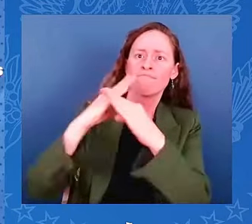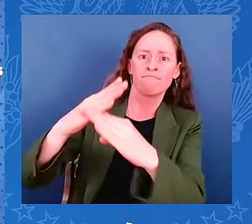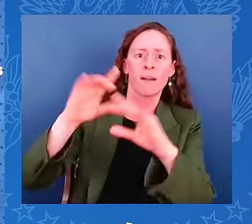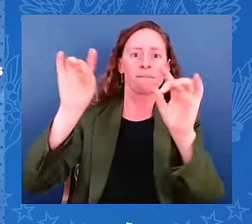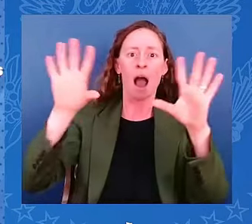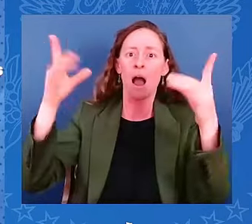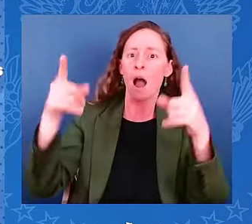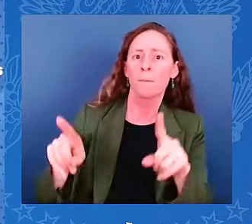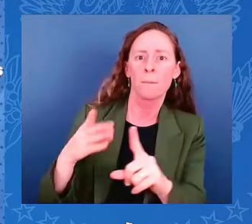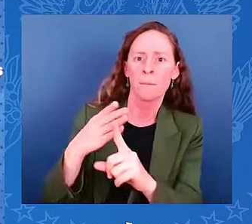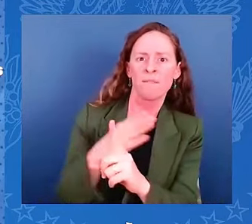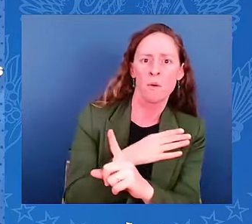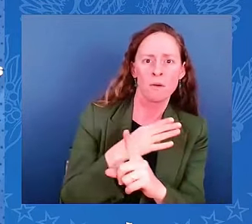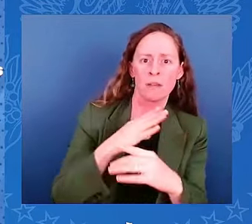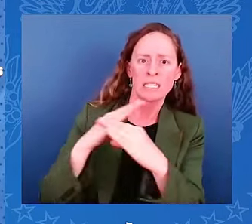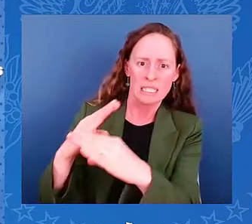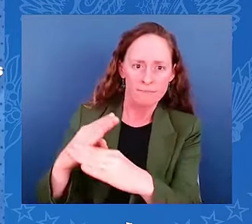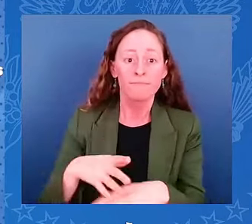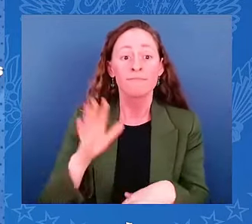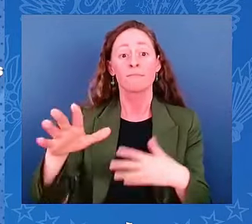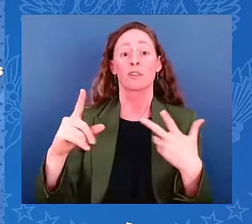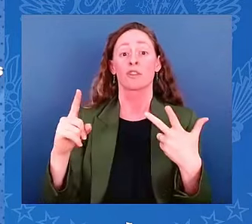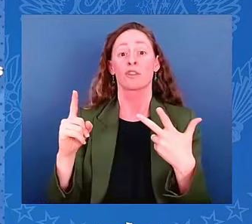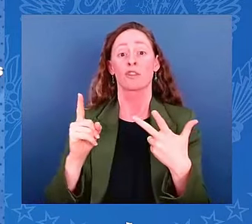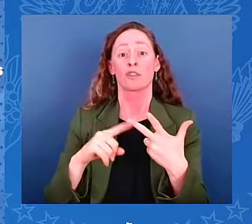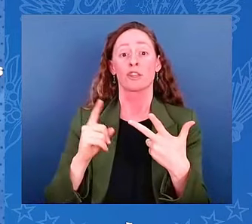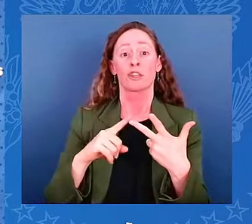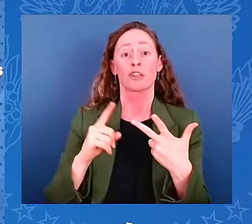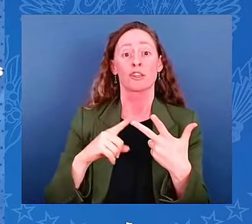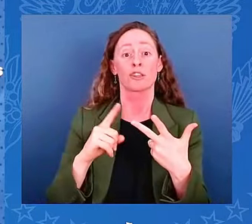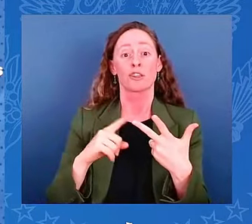mental health, youth mental health in our schools.